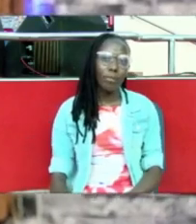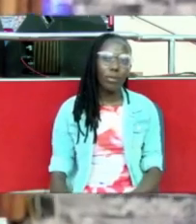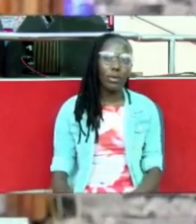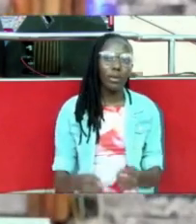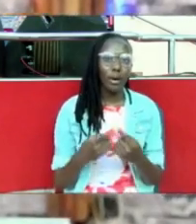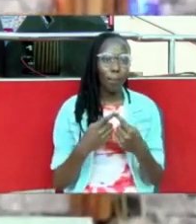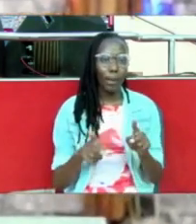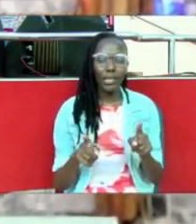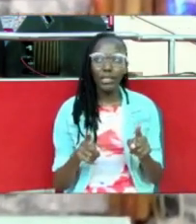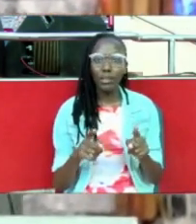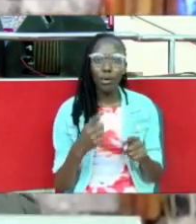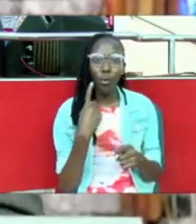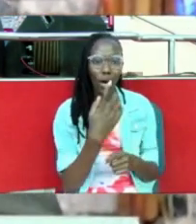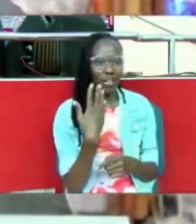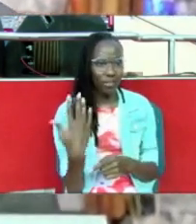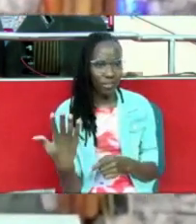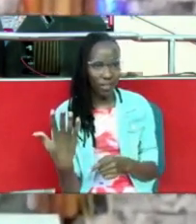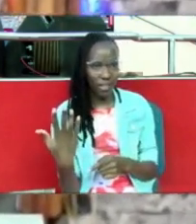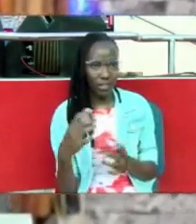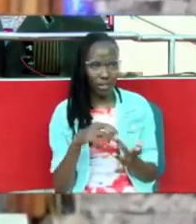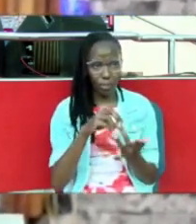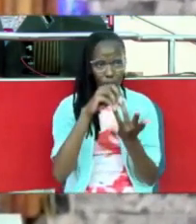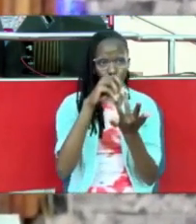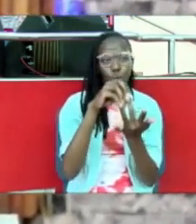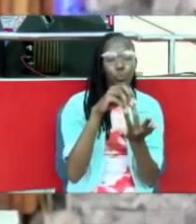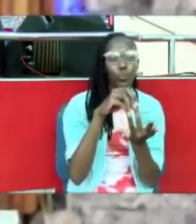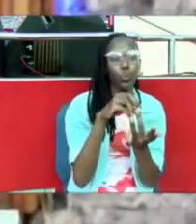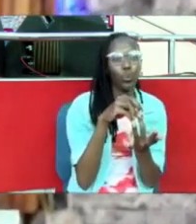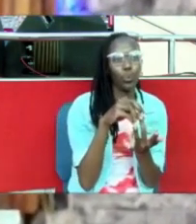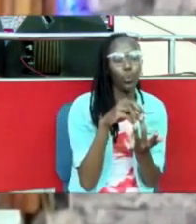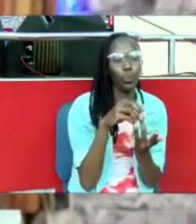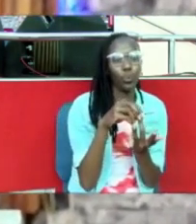But one thing that was unique